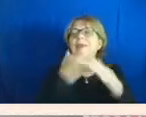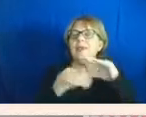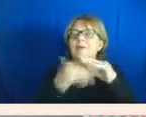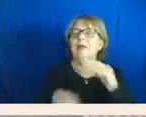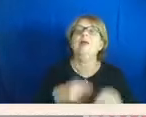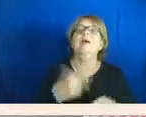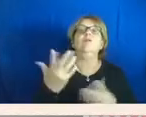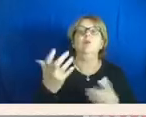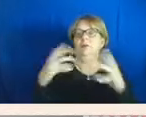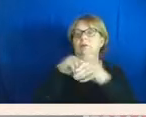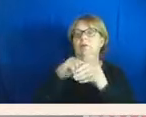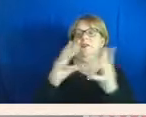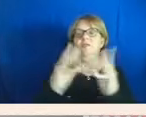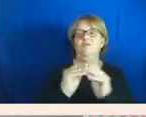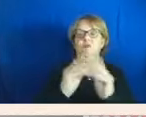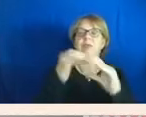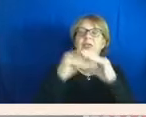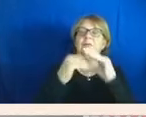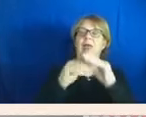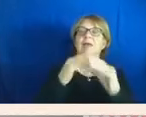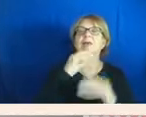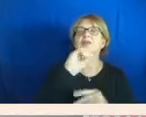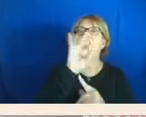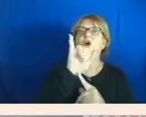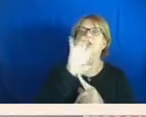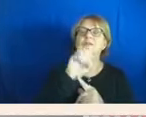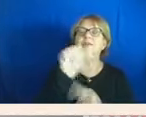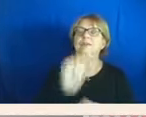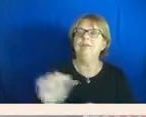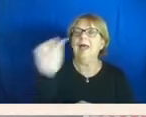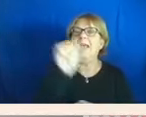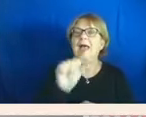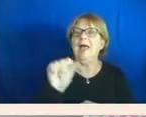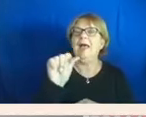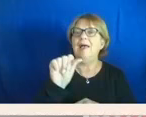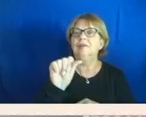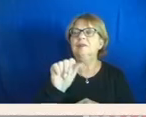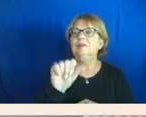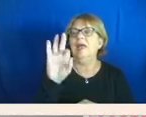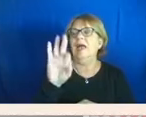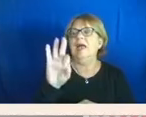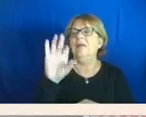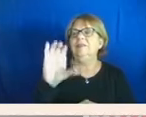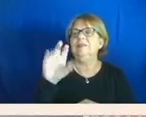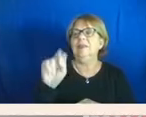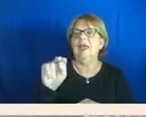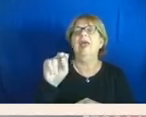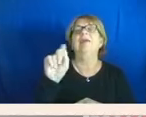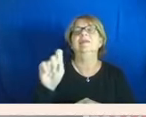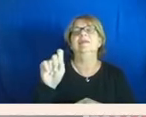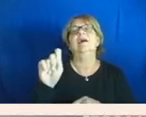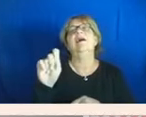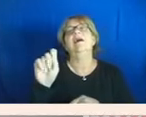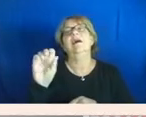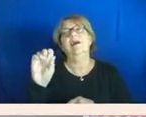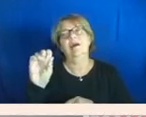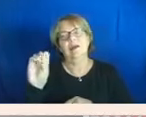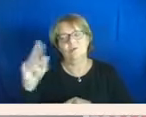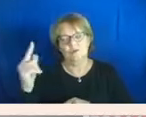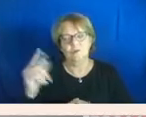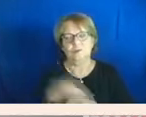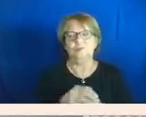is office at once again, fcnonline.org, and reach out to us, and we'll definitely, we